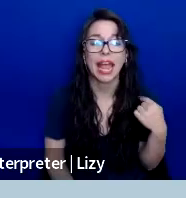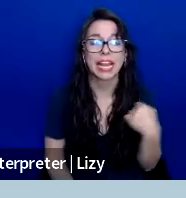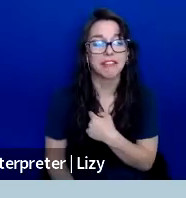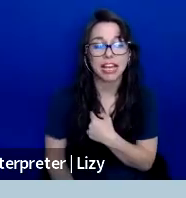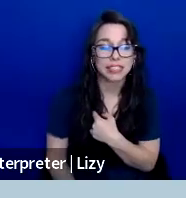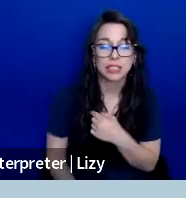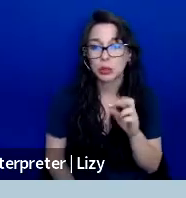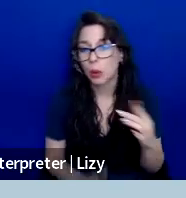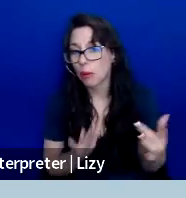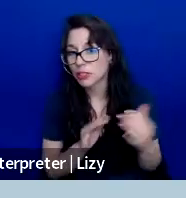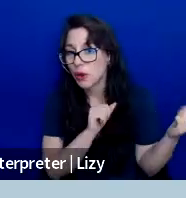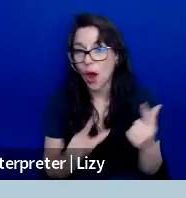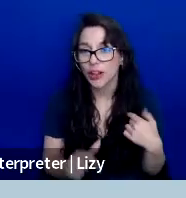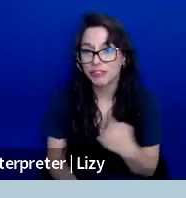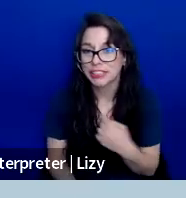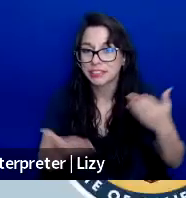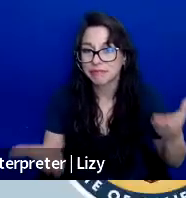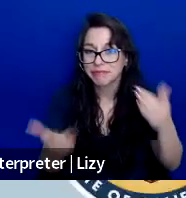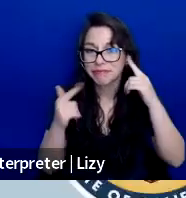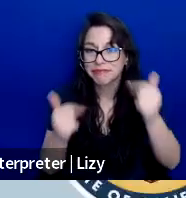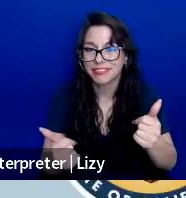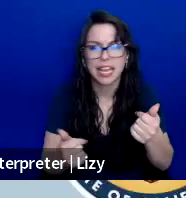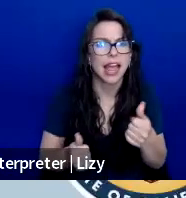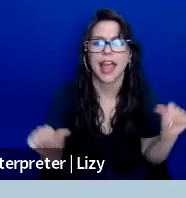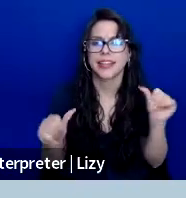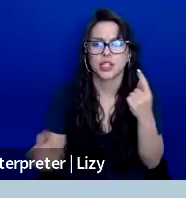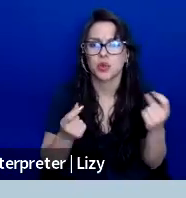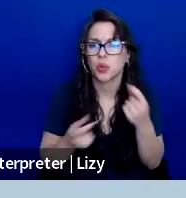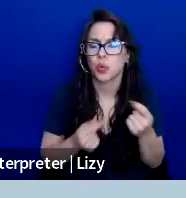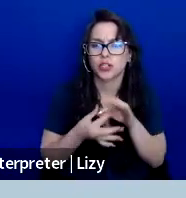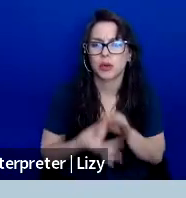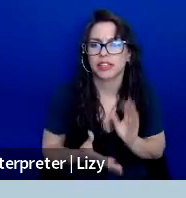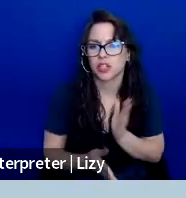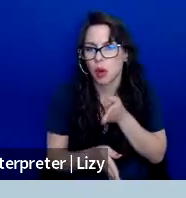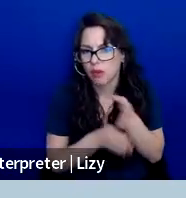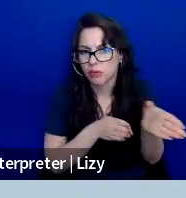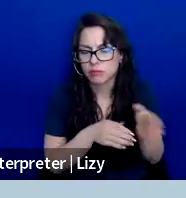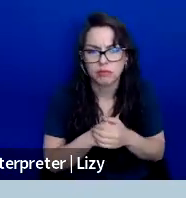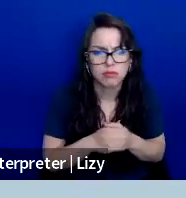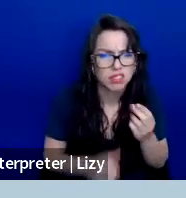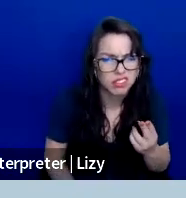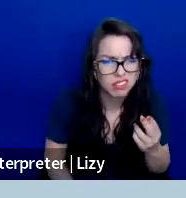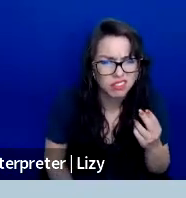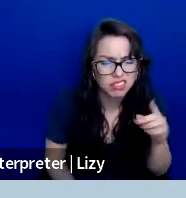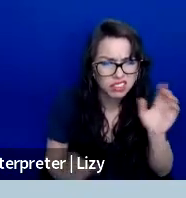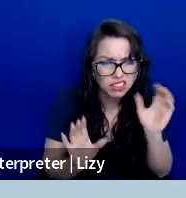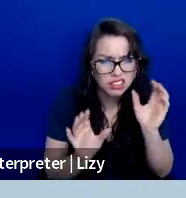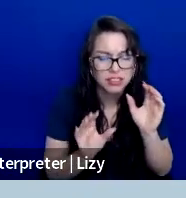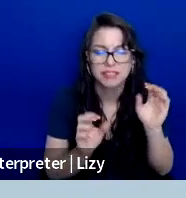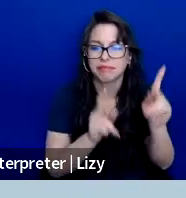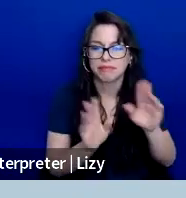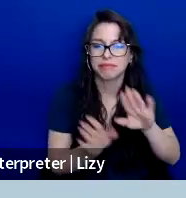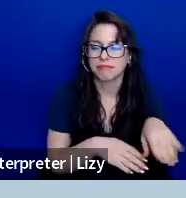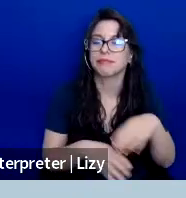us, with any questions that you may have related to our focus. Well, maybe not. So again, thank